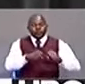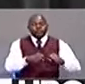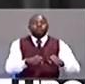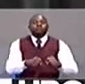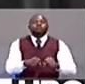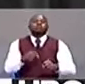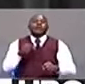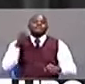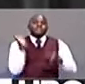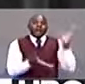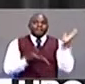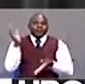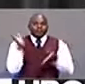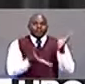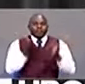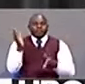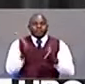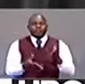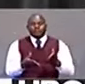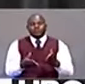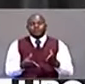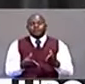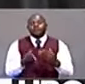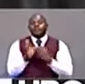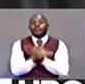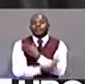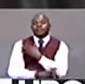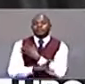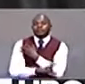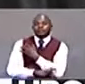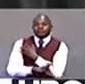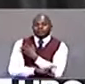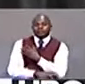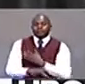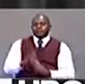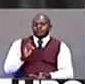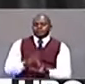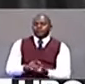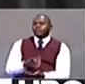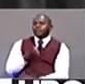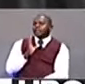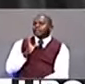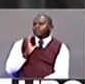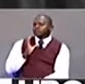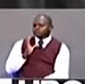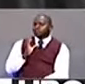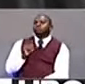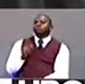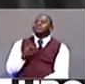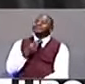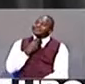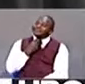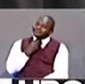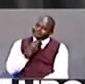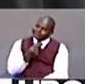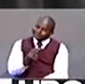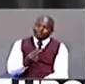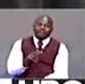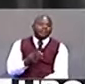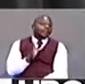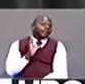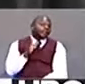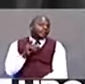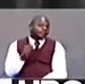murders by the state, Dr. Cyprian Kizito Lwanga's voice was